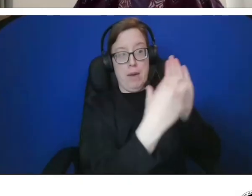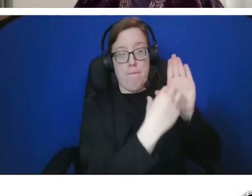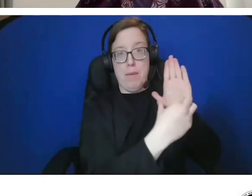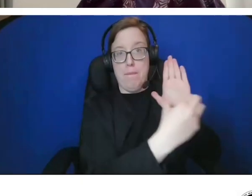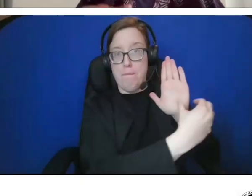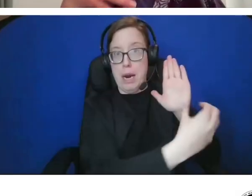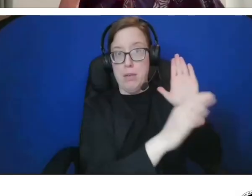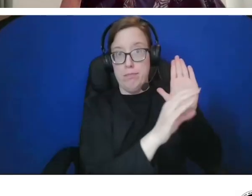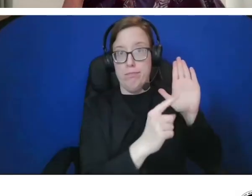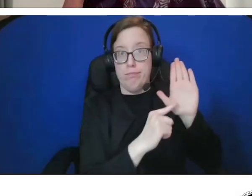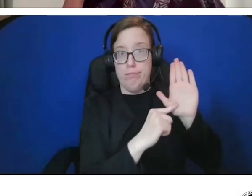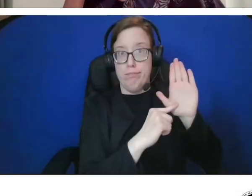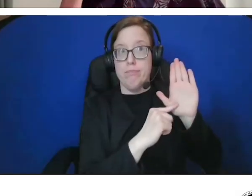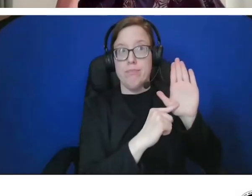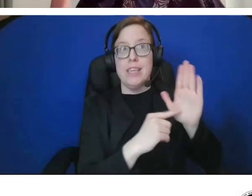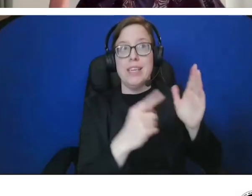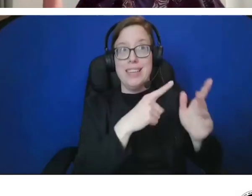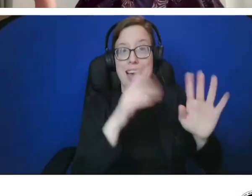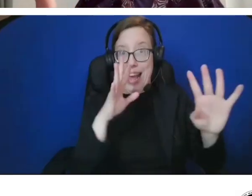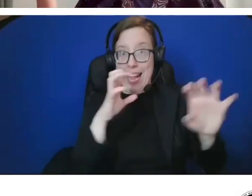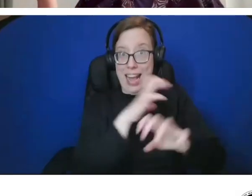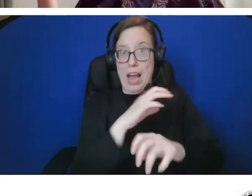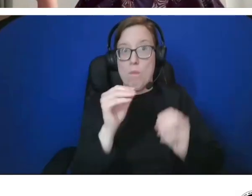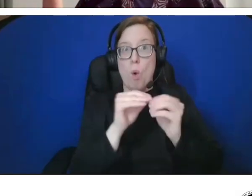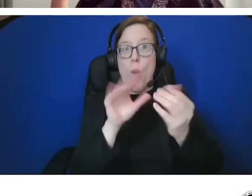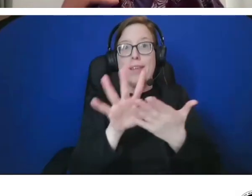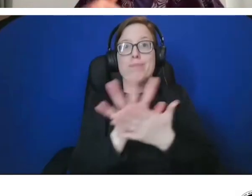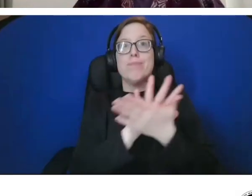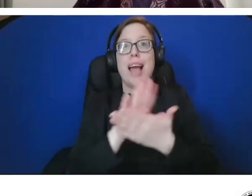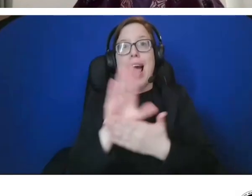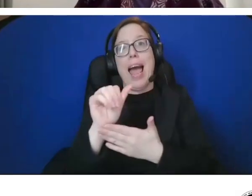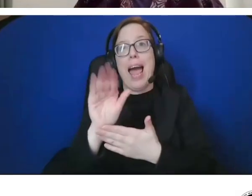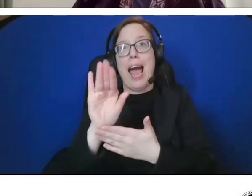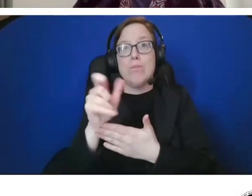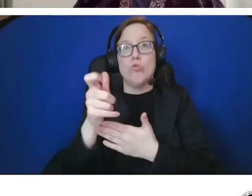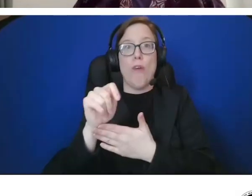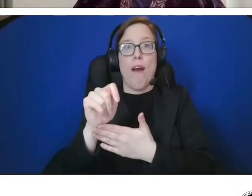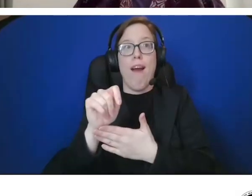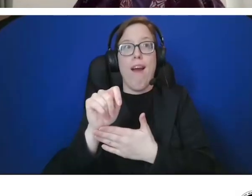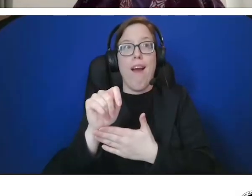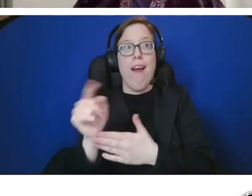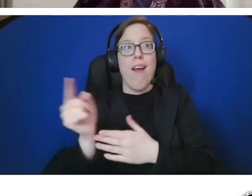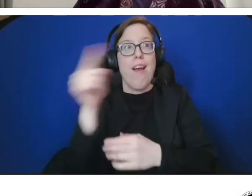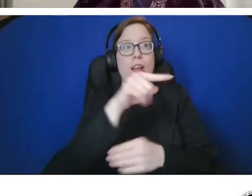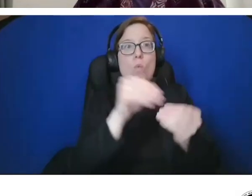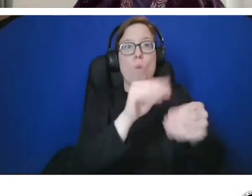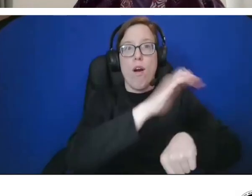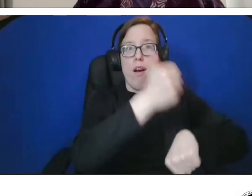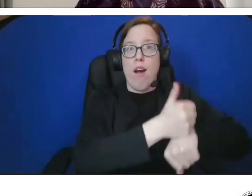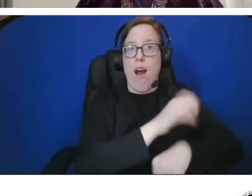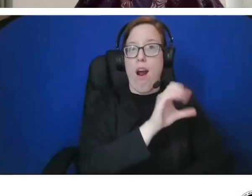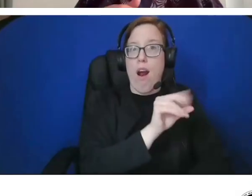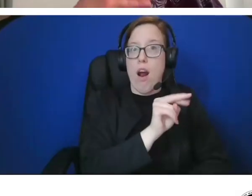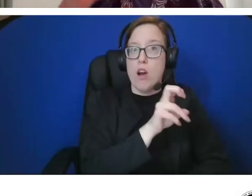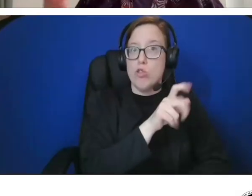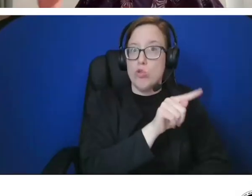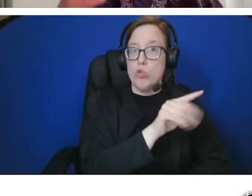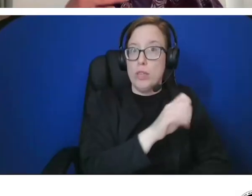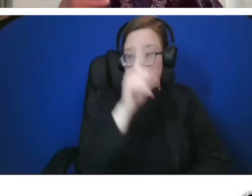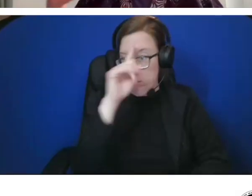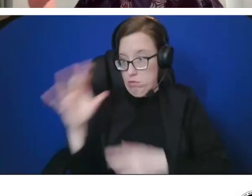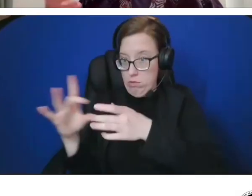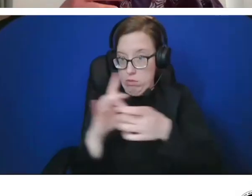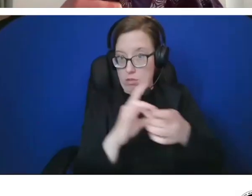pairing something more complicated, more abstract, with objects that are more concrete. And it could be they're